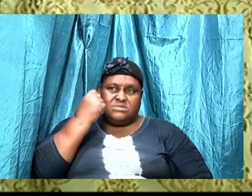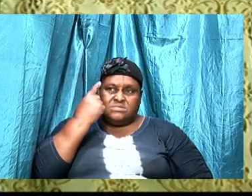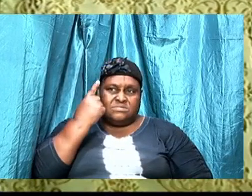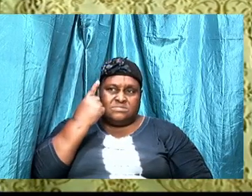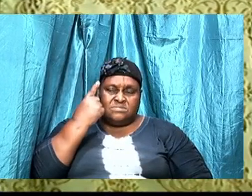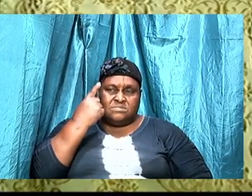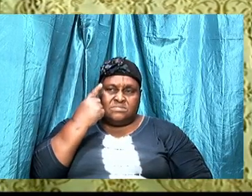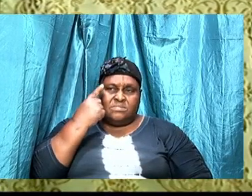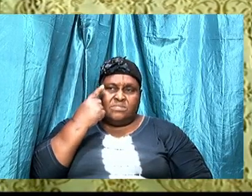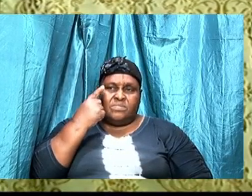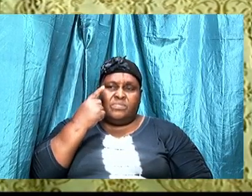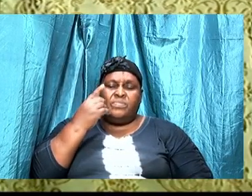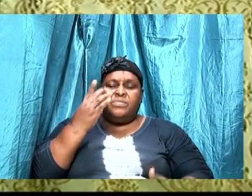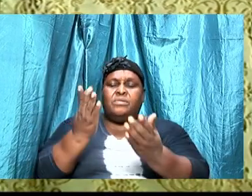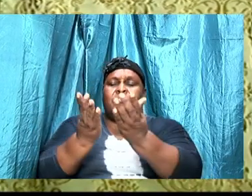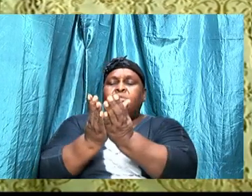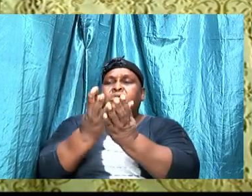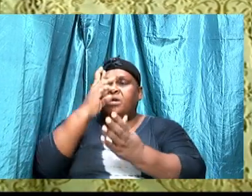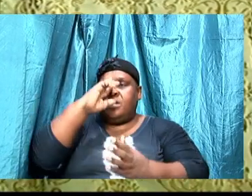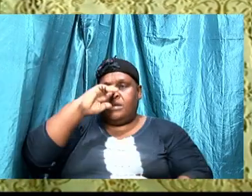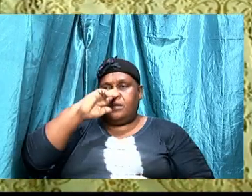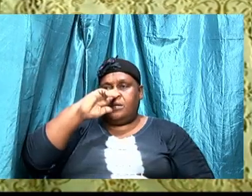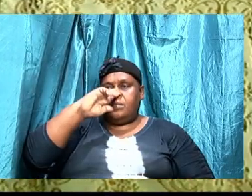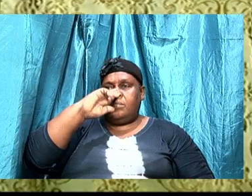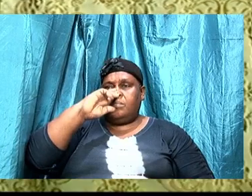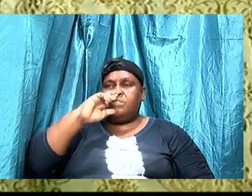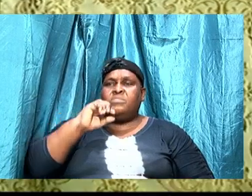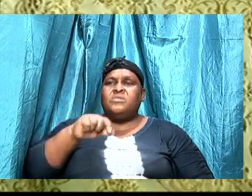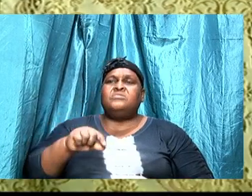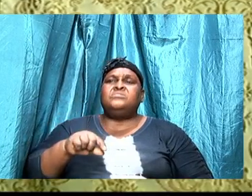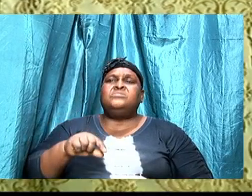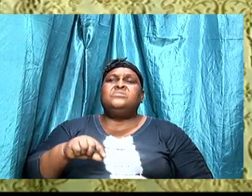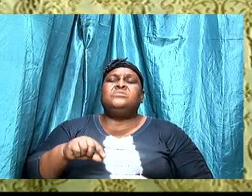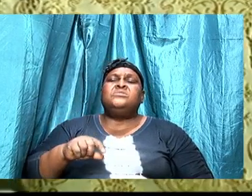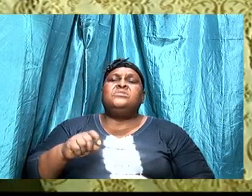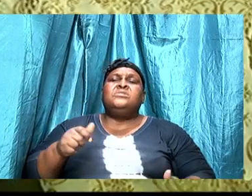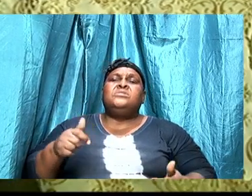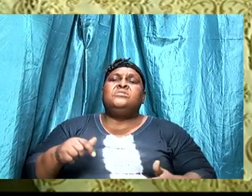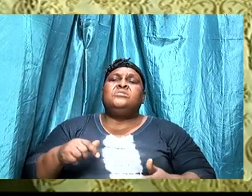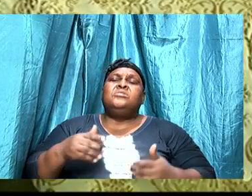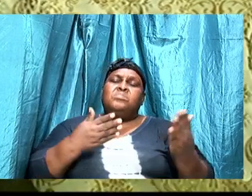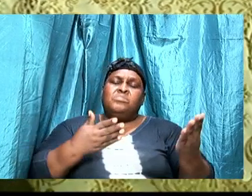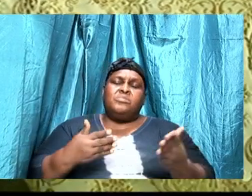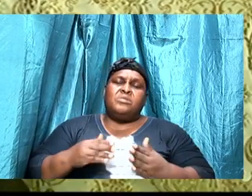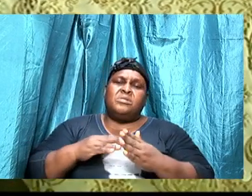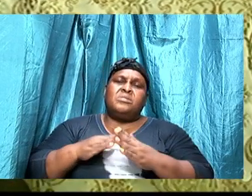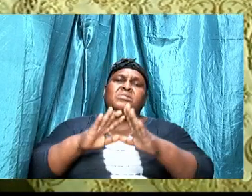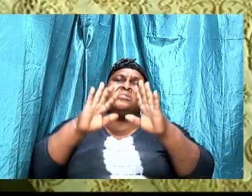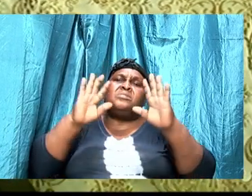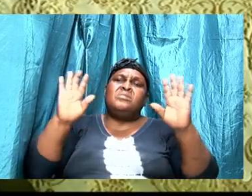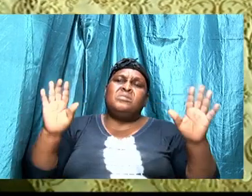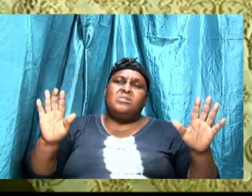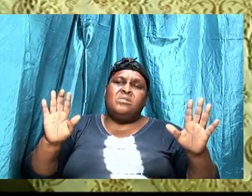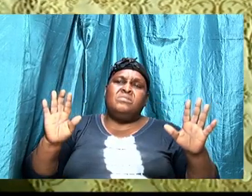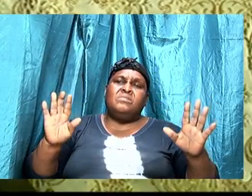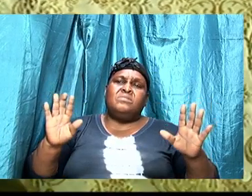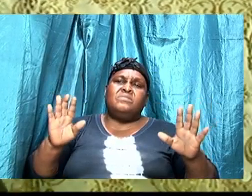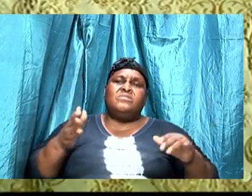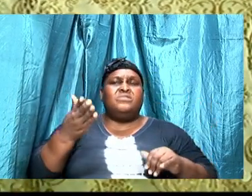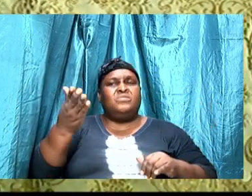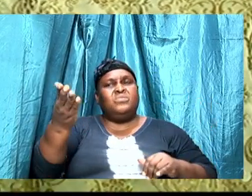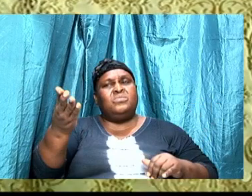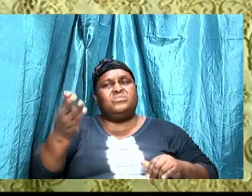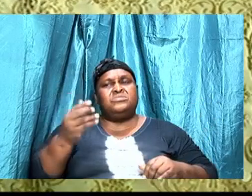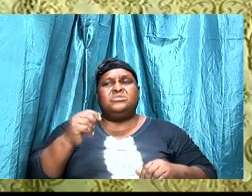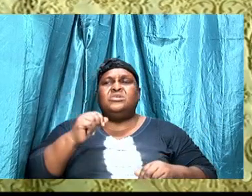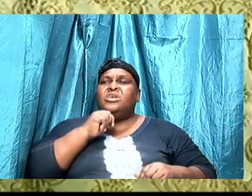They haven't fully understood the book of Romans. And so this was an attempt just to kind of bring some clarity, you know, for those persons' sake. And so we're going to